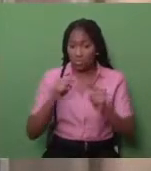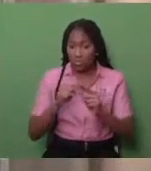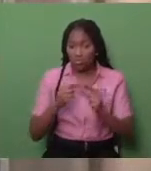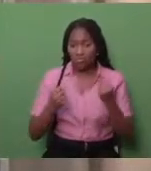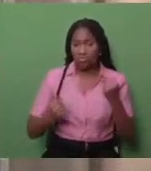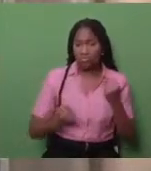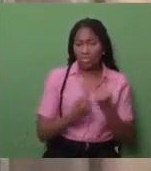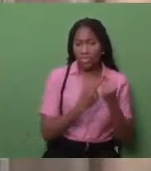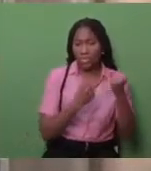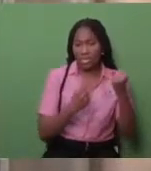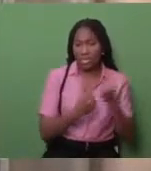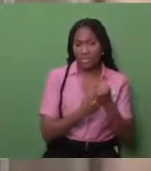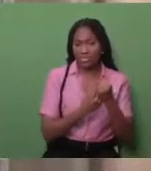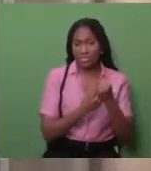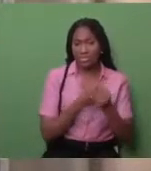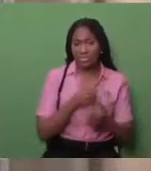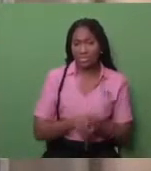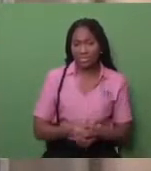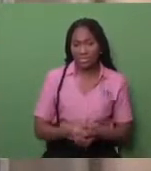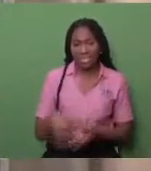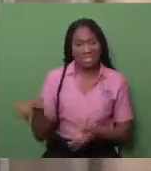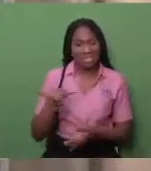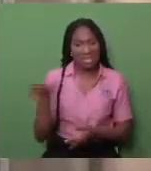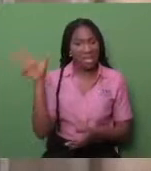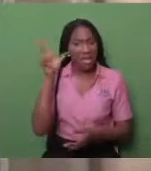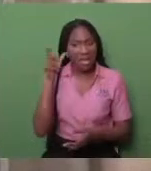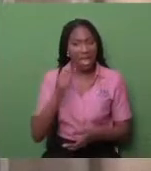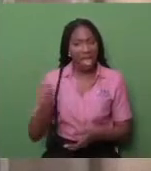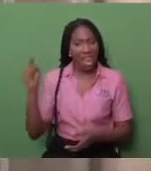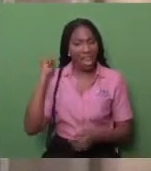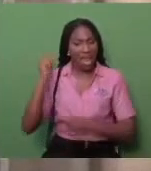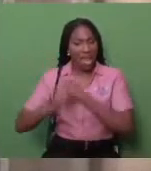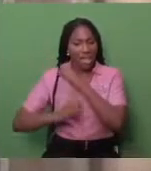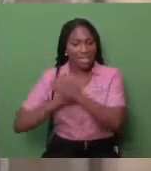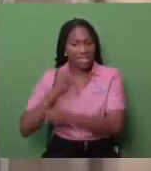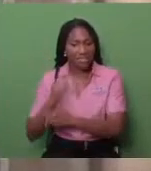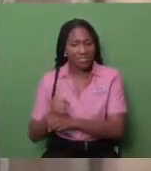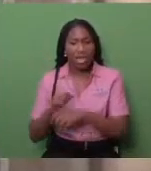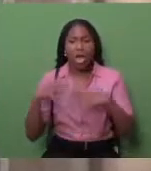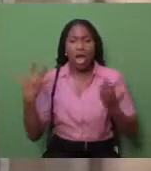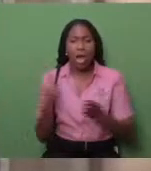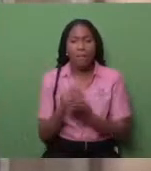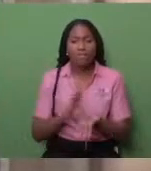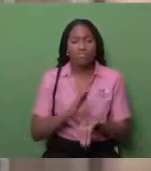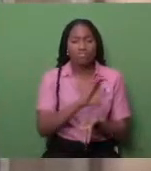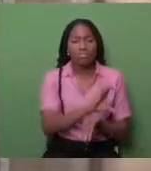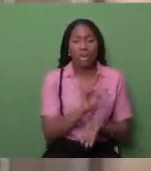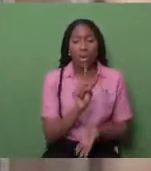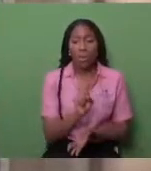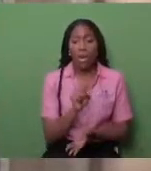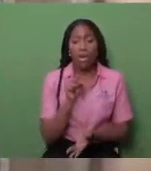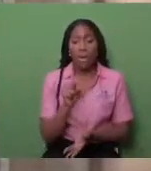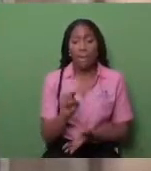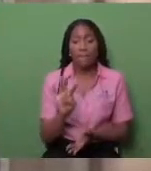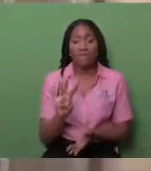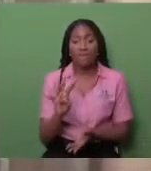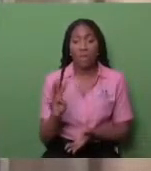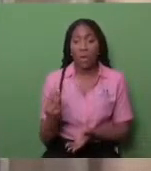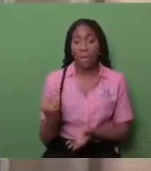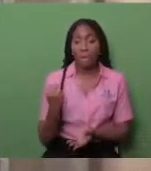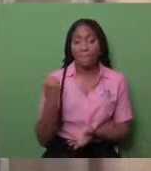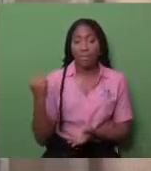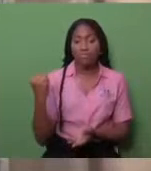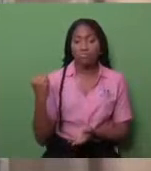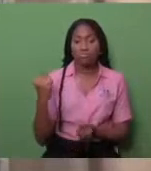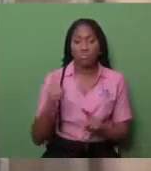facility. That is something we heard last year, of course. And you know what is allocated for it? $1.4 million in the last budget. And guess what? Not